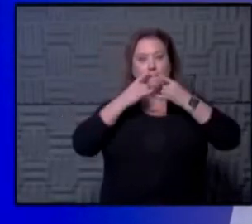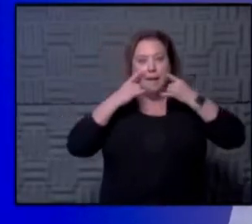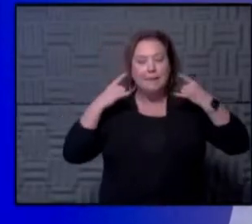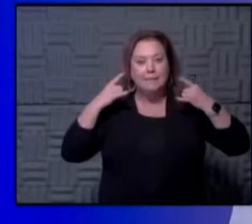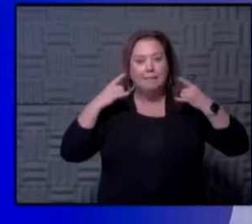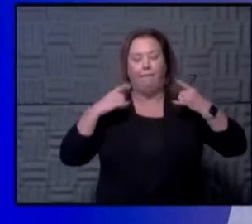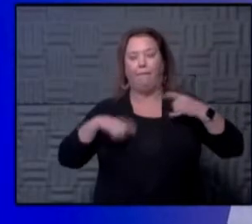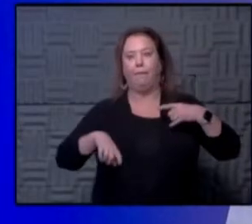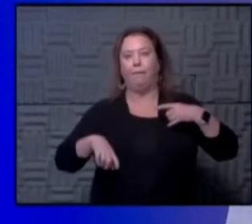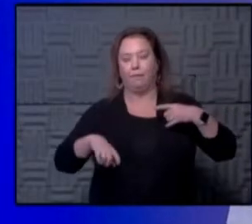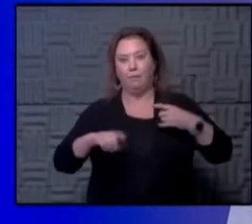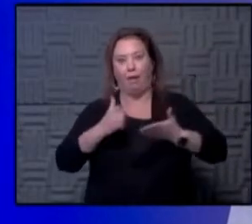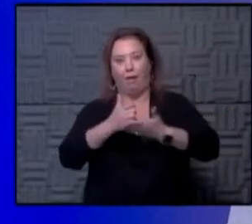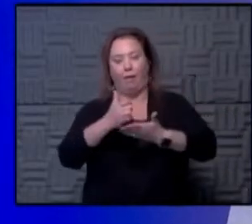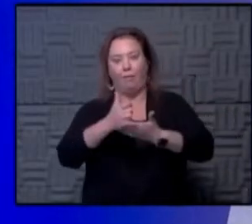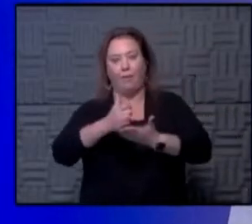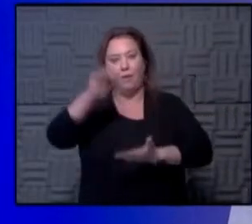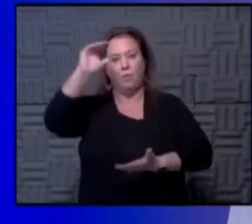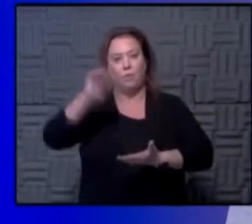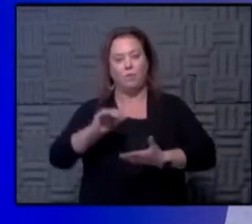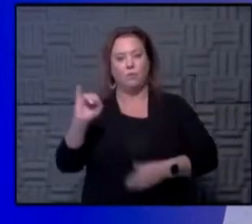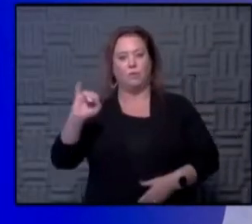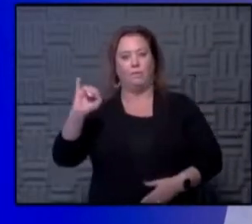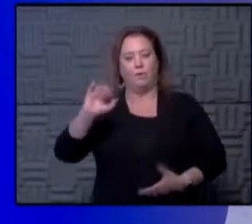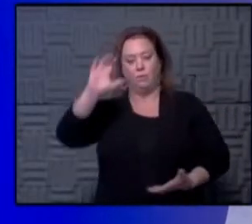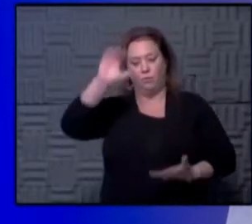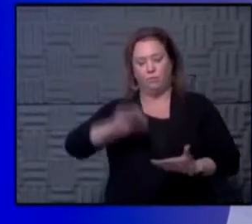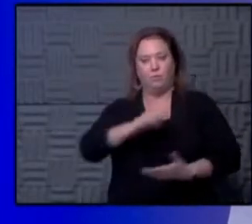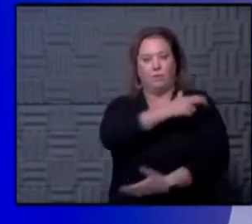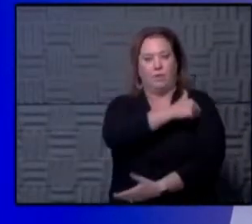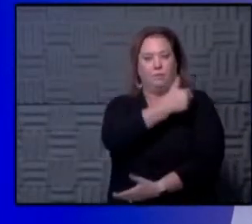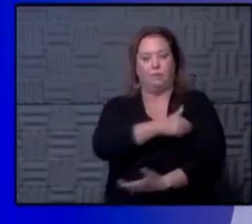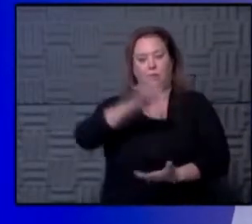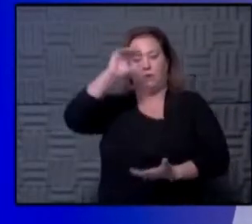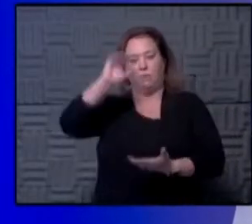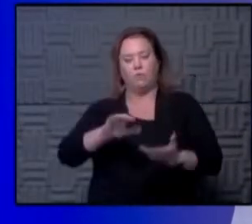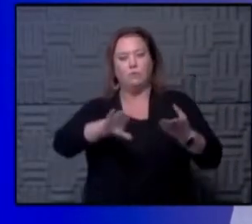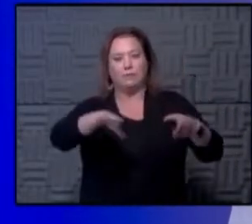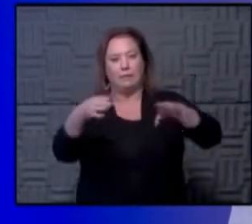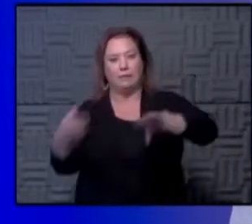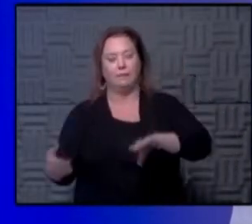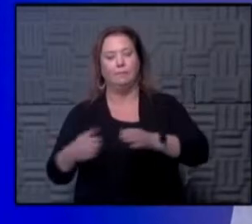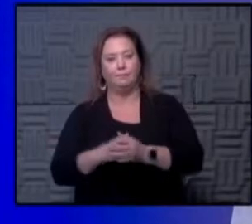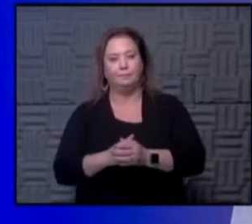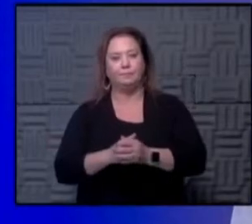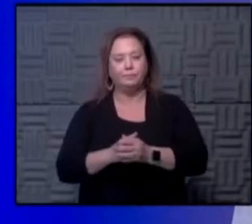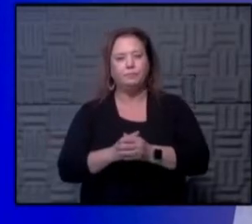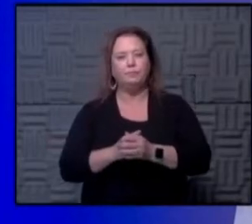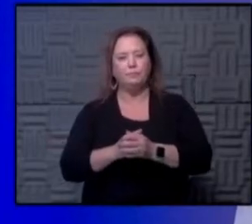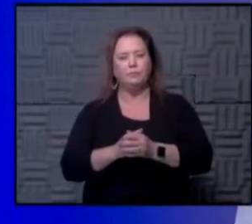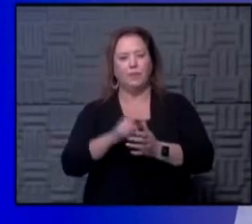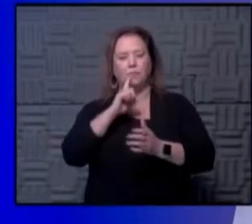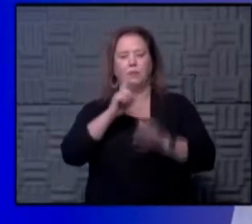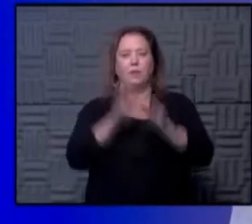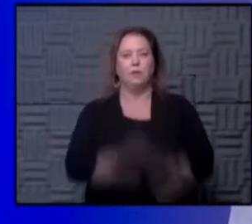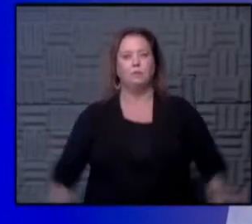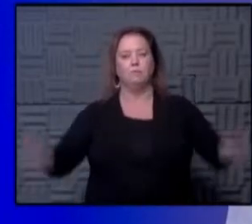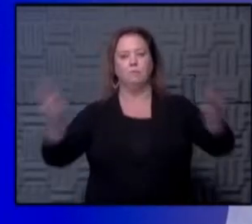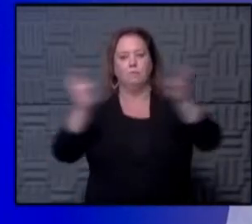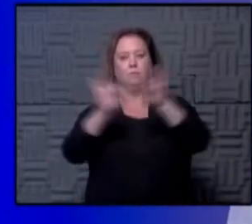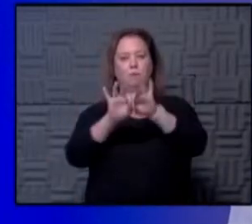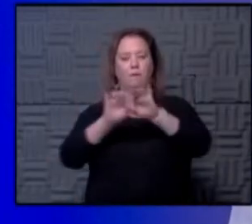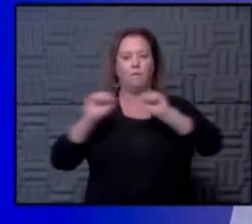masking, do help and reduce infections, reduce hospitalizations, and reduce deaths. So it is very incumbent upon